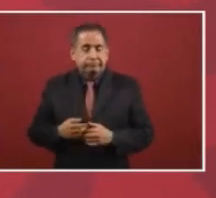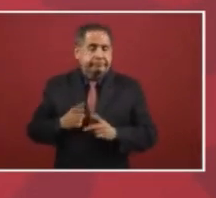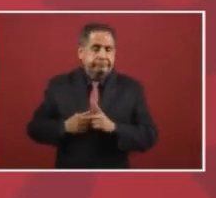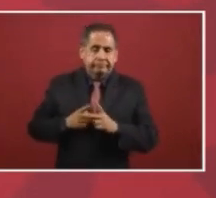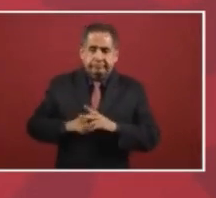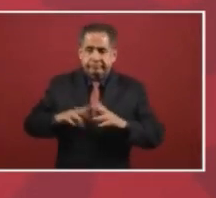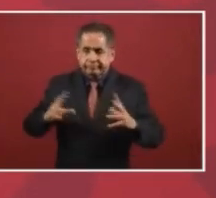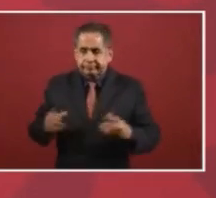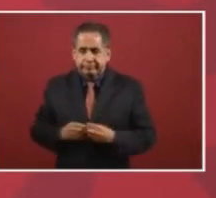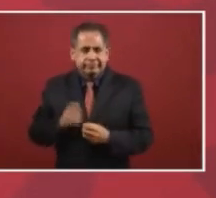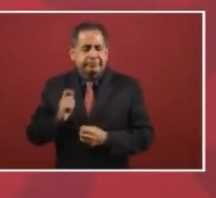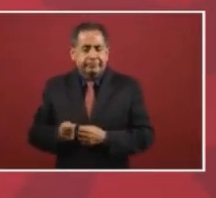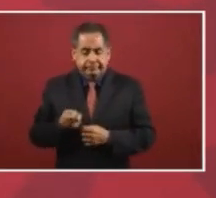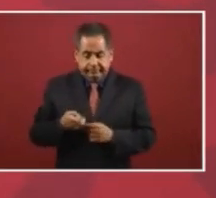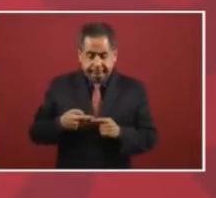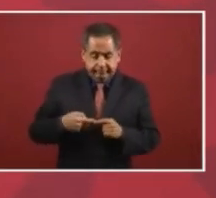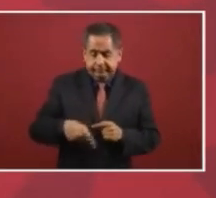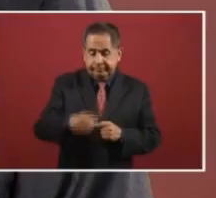heroes.